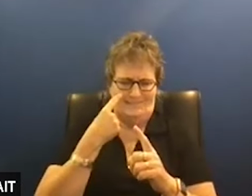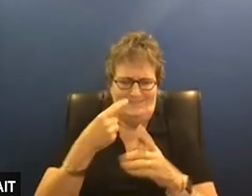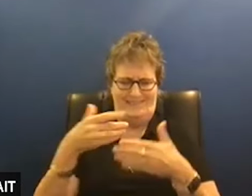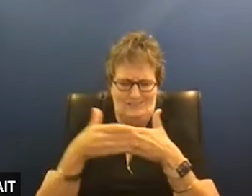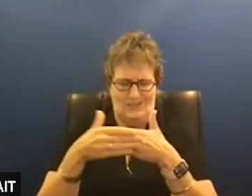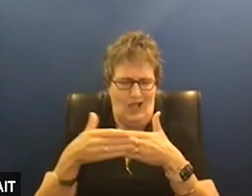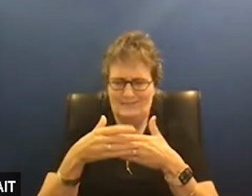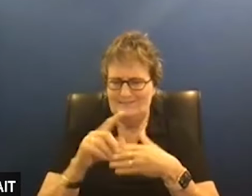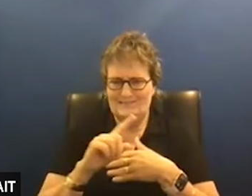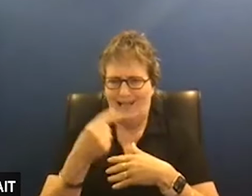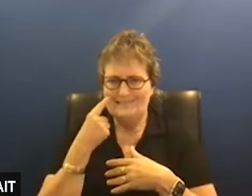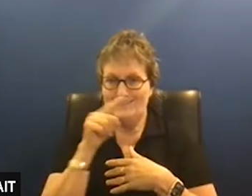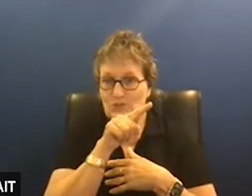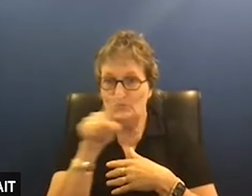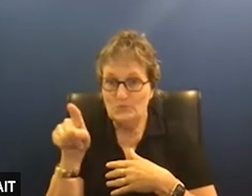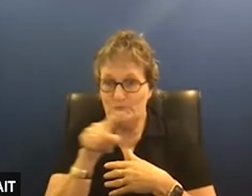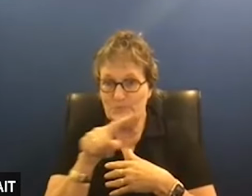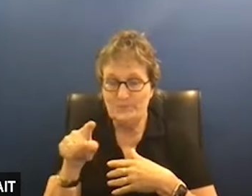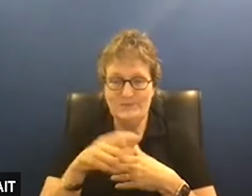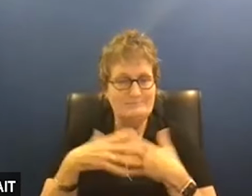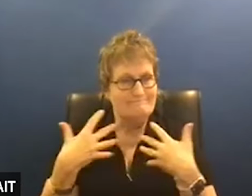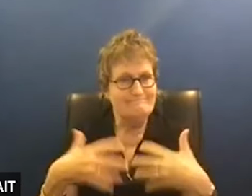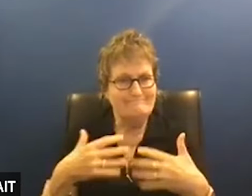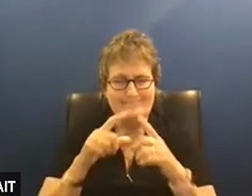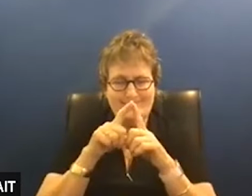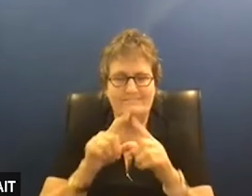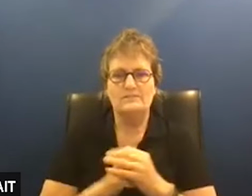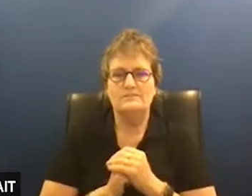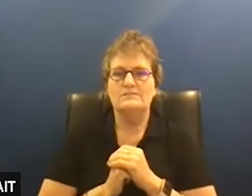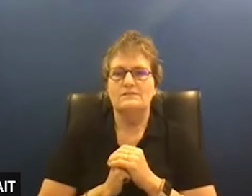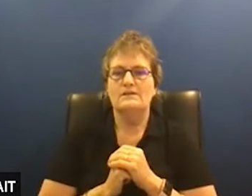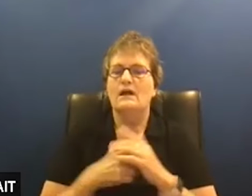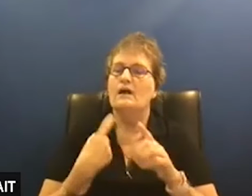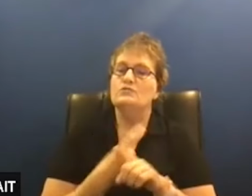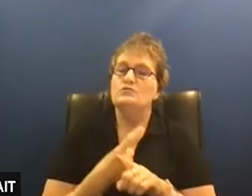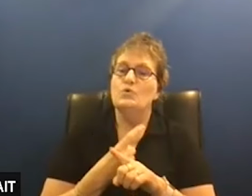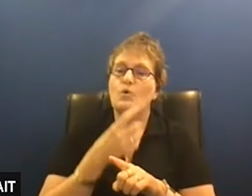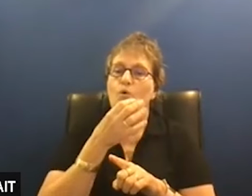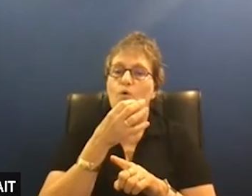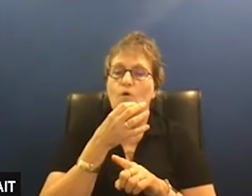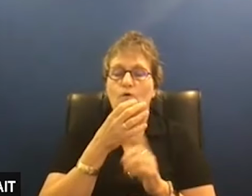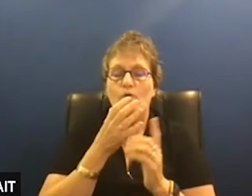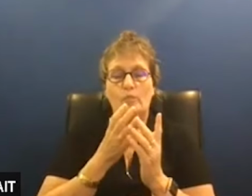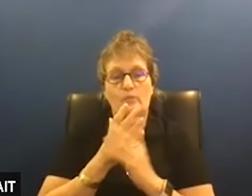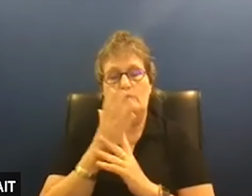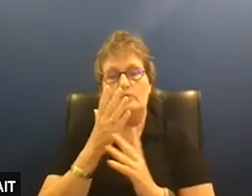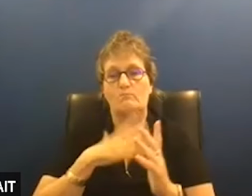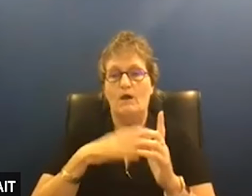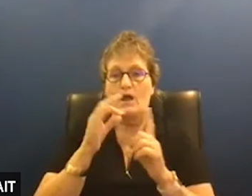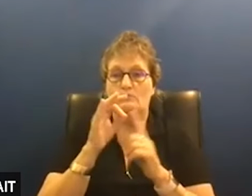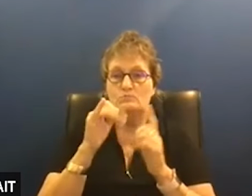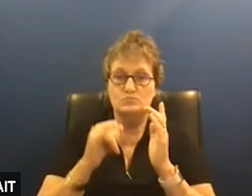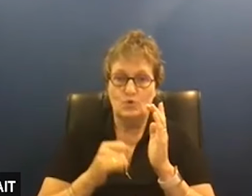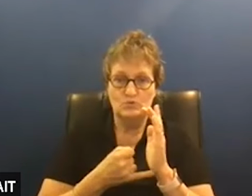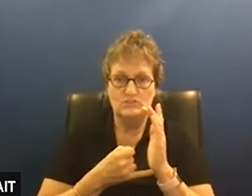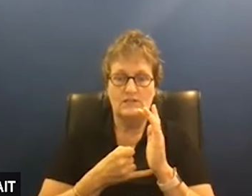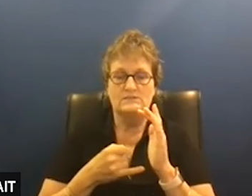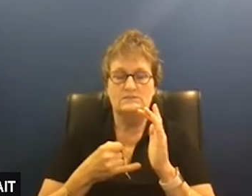anybody. Okay, so like Terry said, I'll just talk through a couple of my projects that I worked